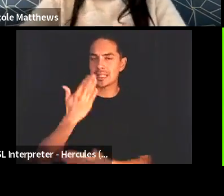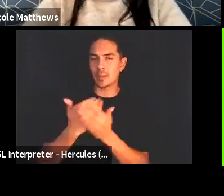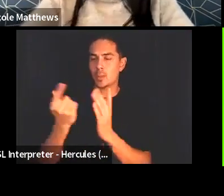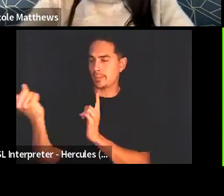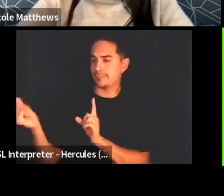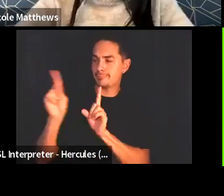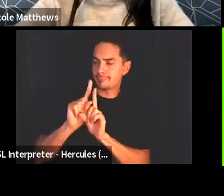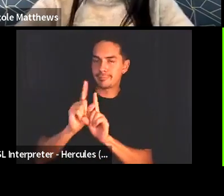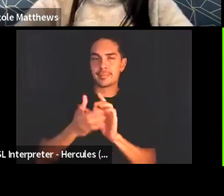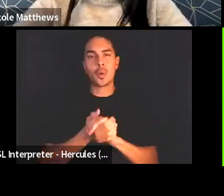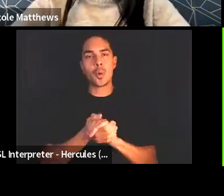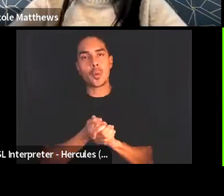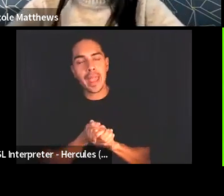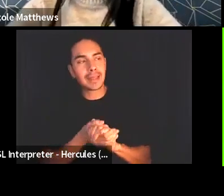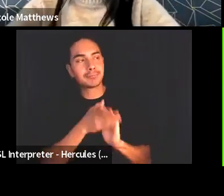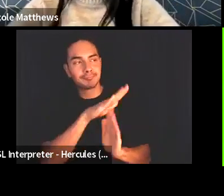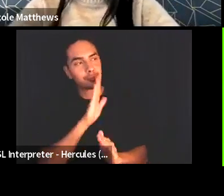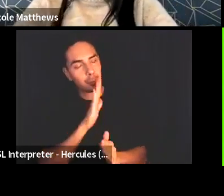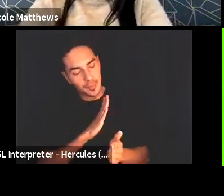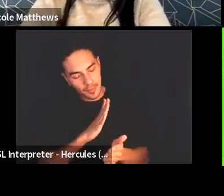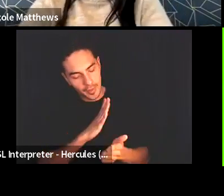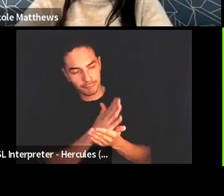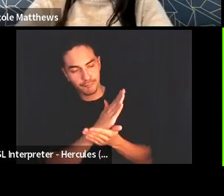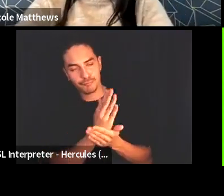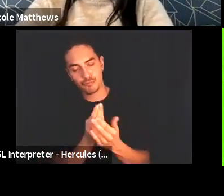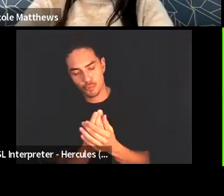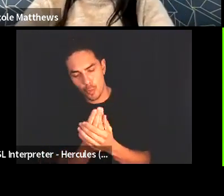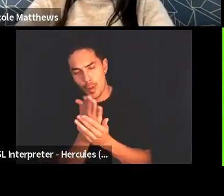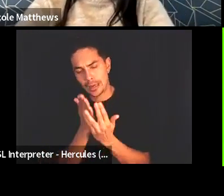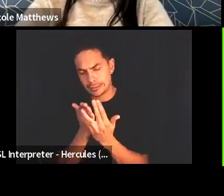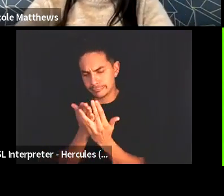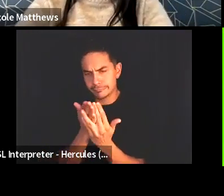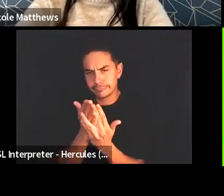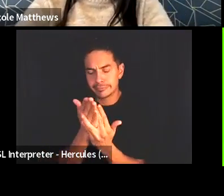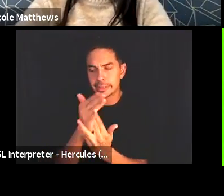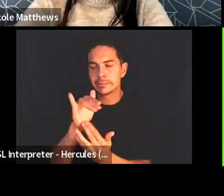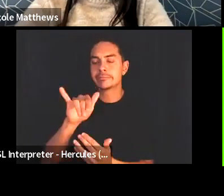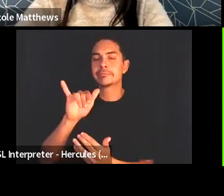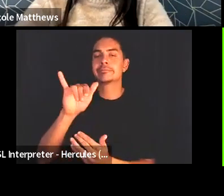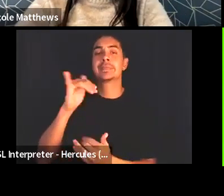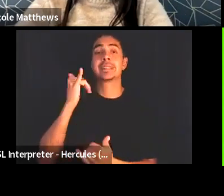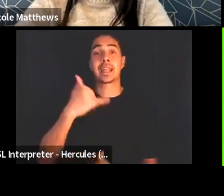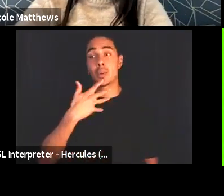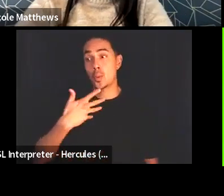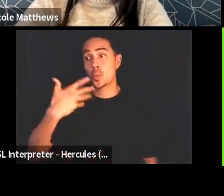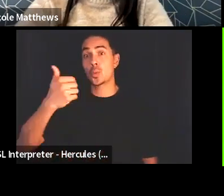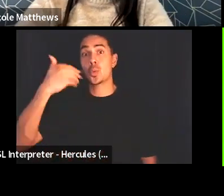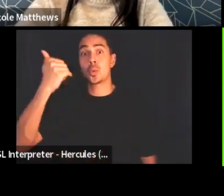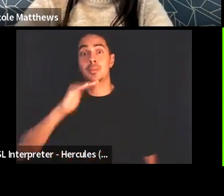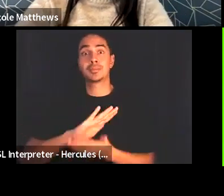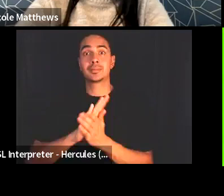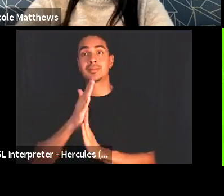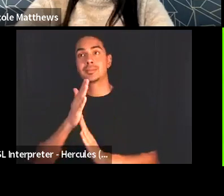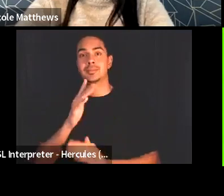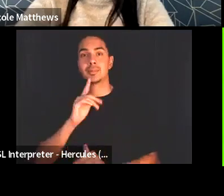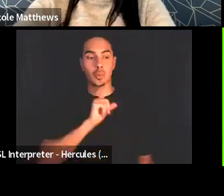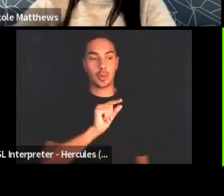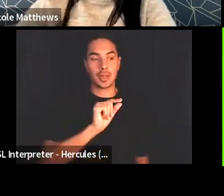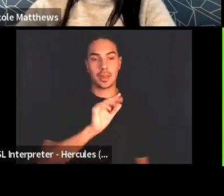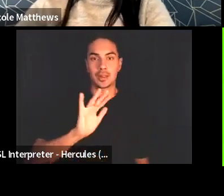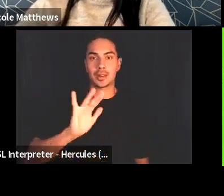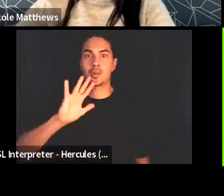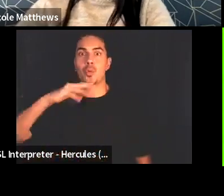So I think that's one of, as I get older and I'm exiting my 20s, I just think so much about that.